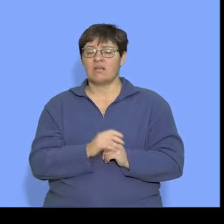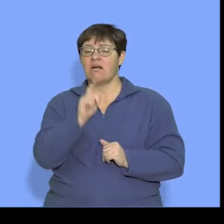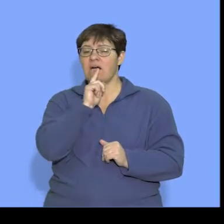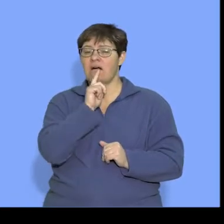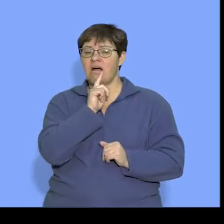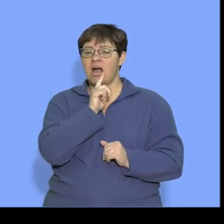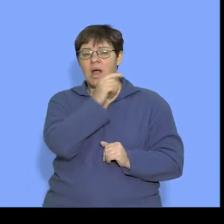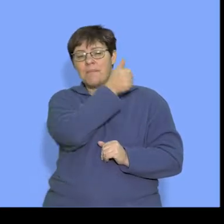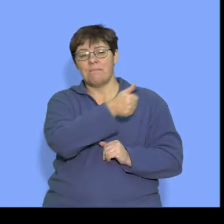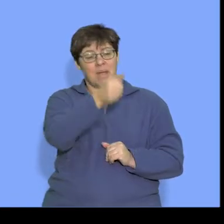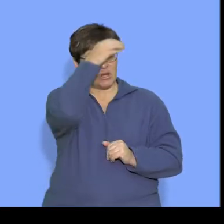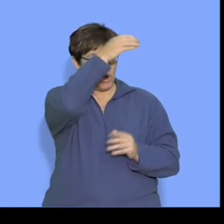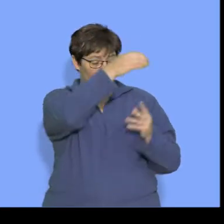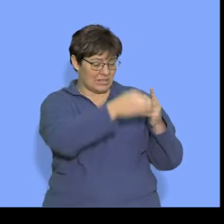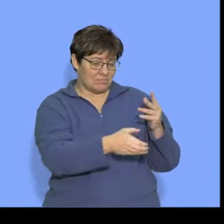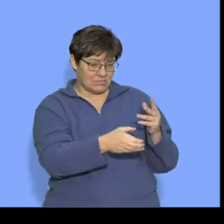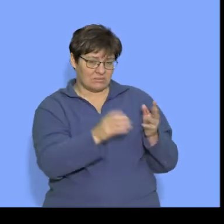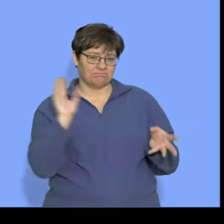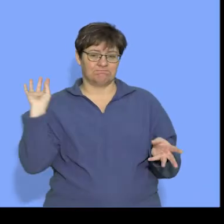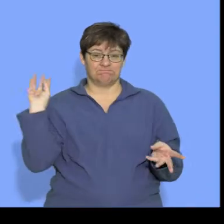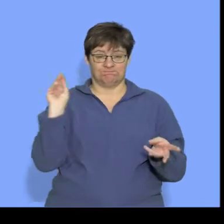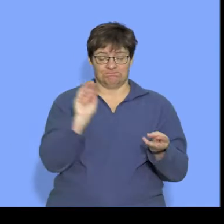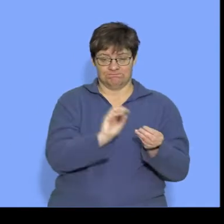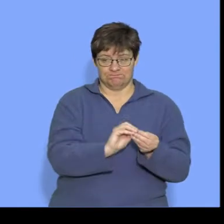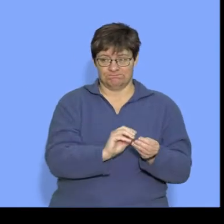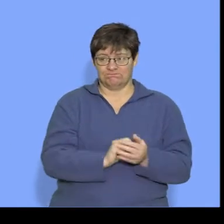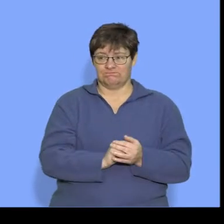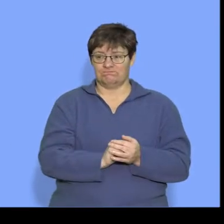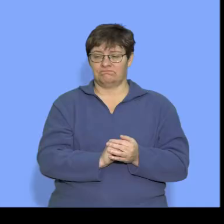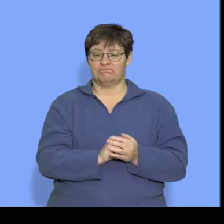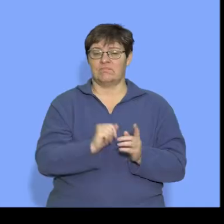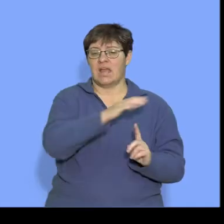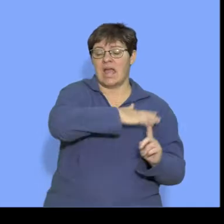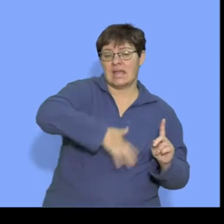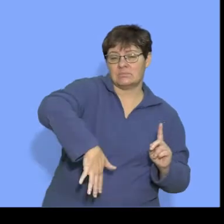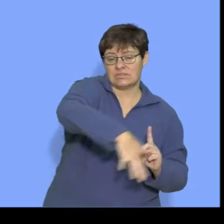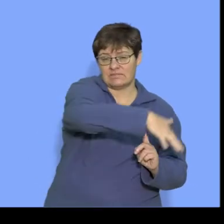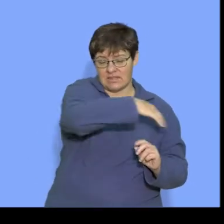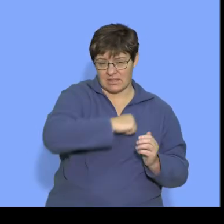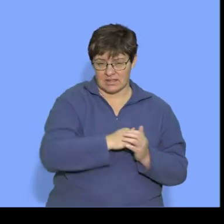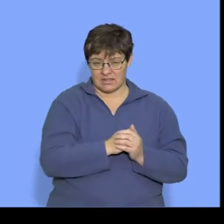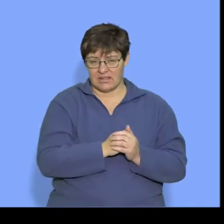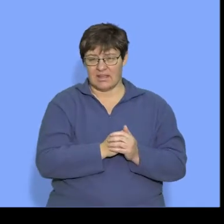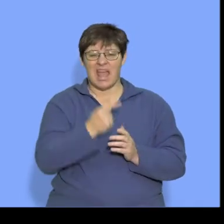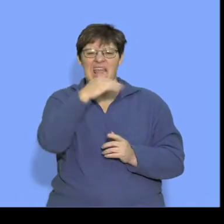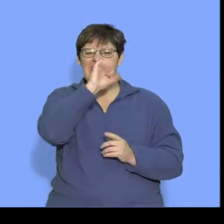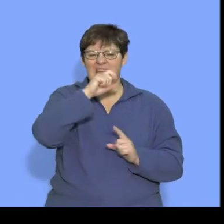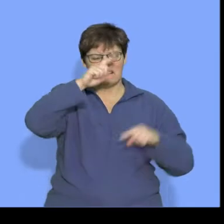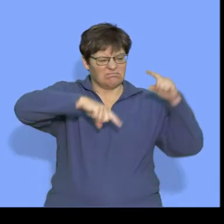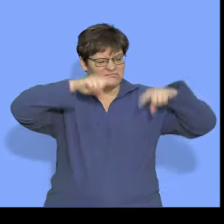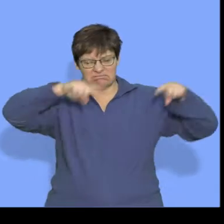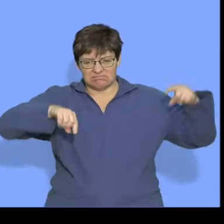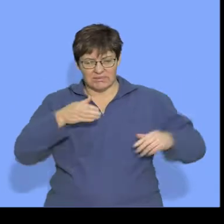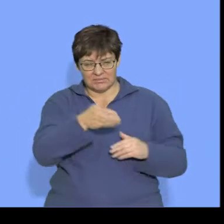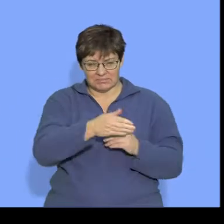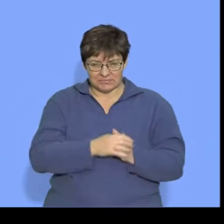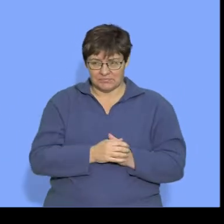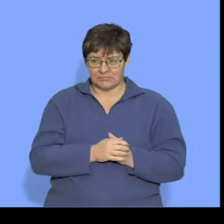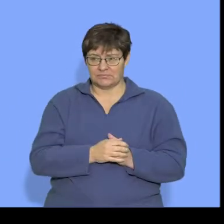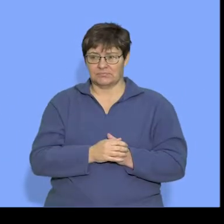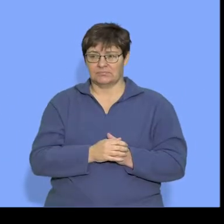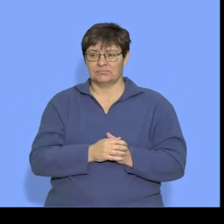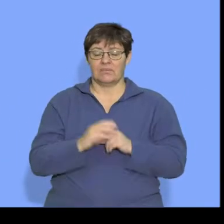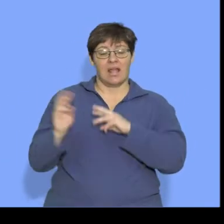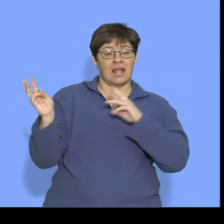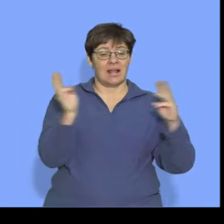those main concepts that you've done. So the concept of atmosphere and the different gases that make up the atmosphere are important. We